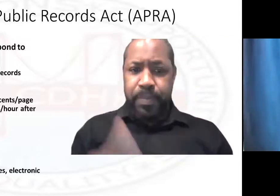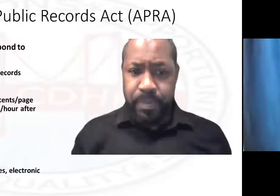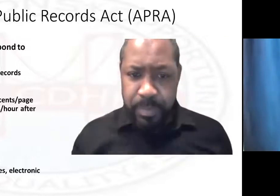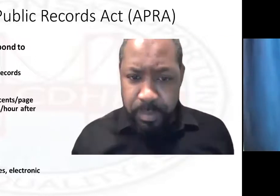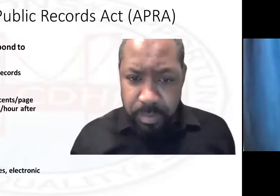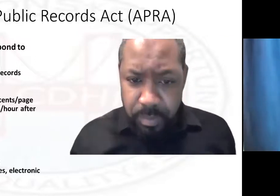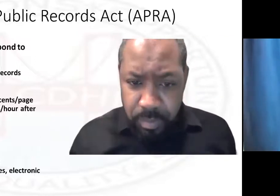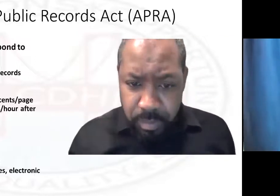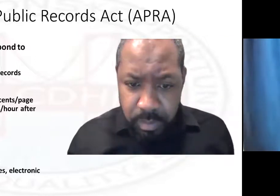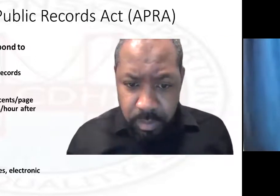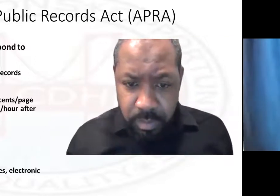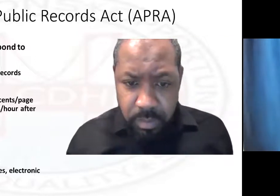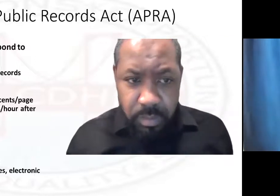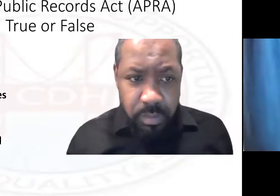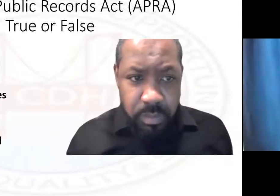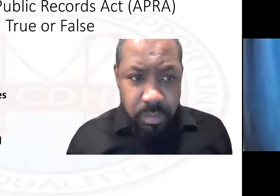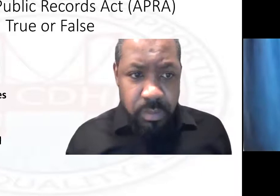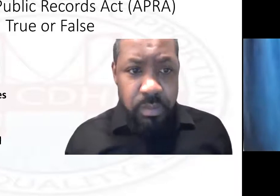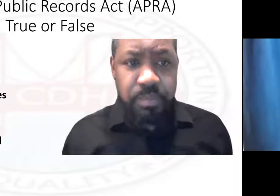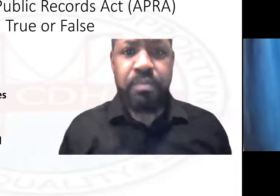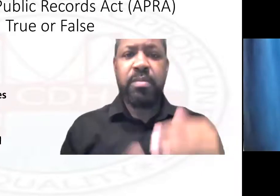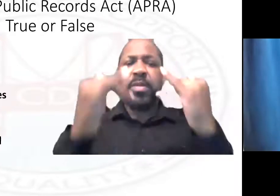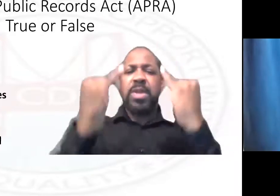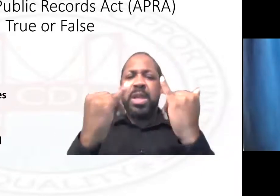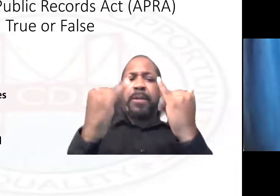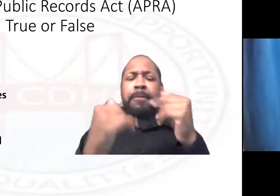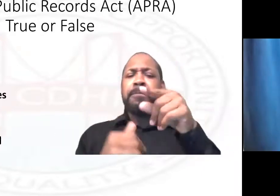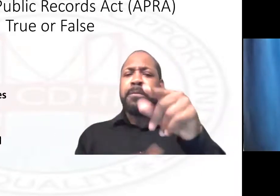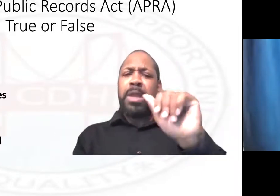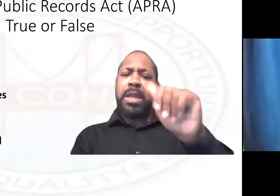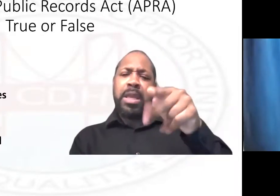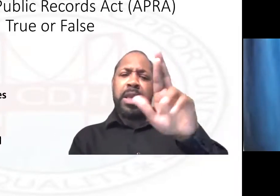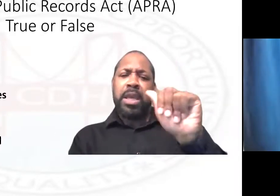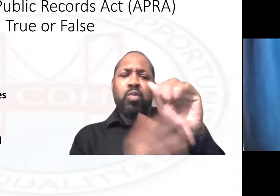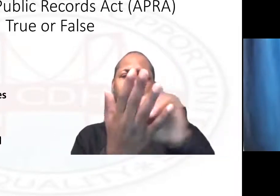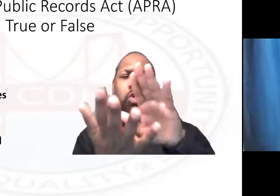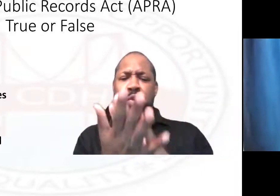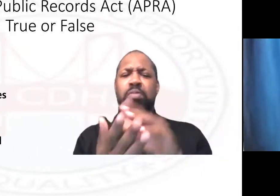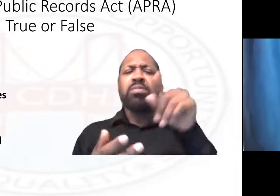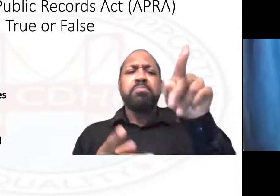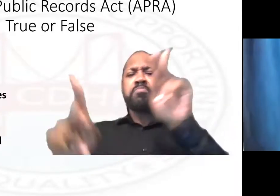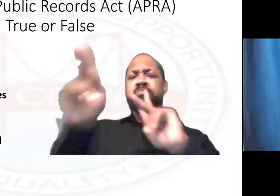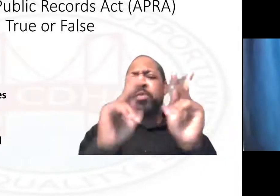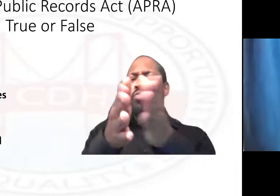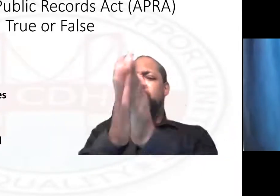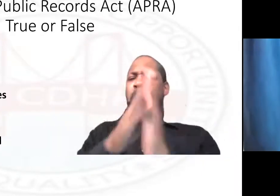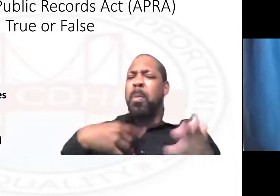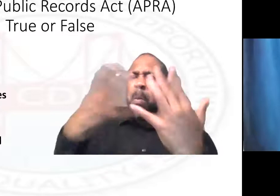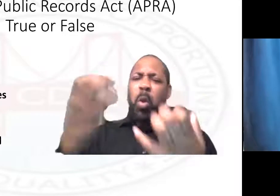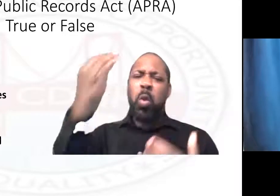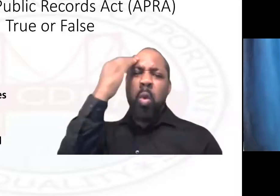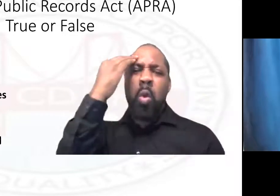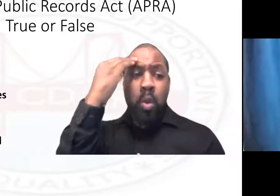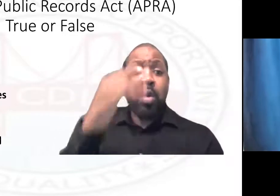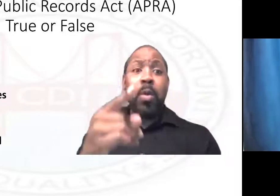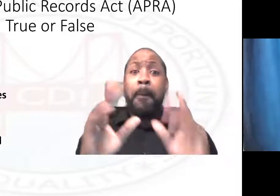it would take 10 days to go through this process, and you're allowed that. So going through the APRA